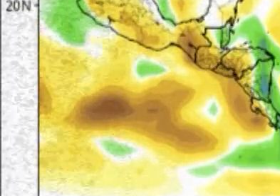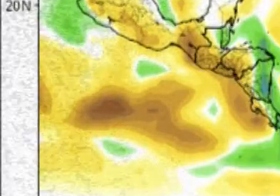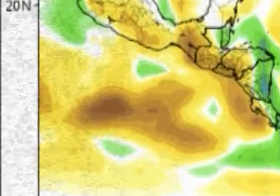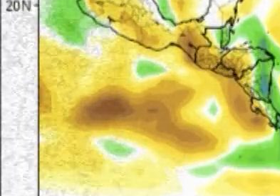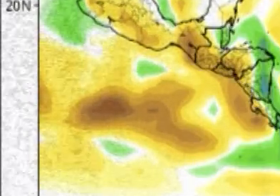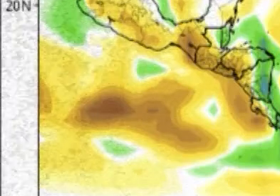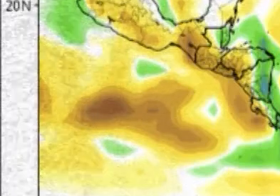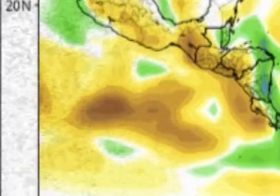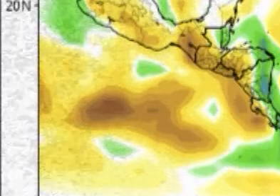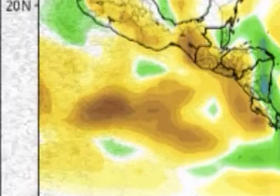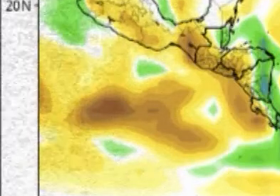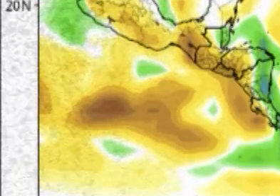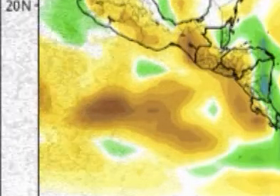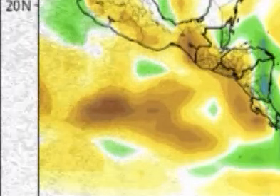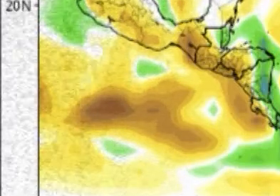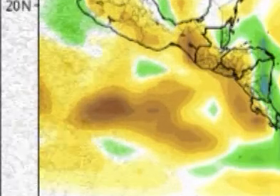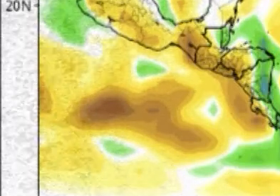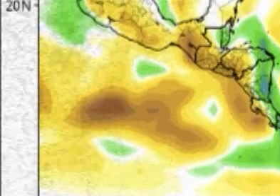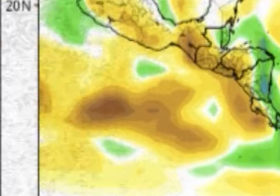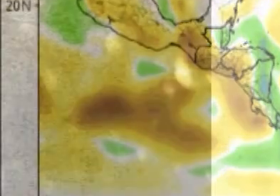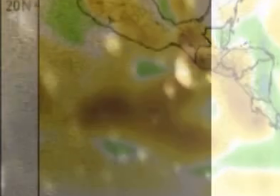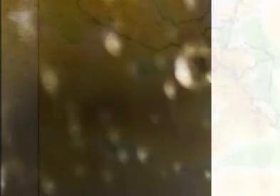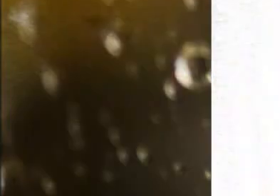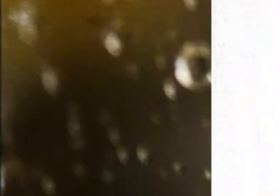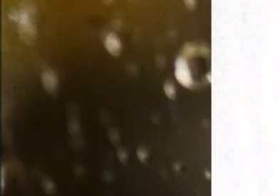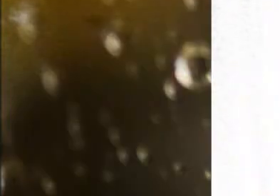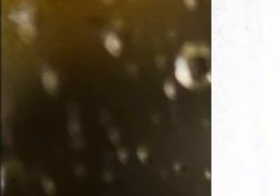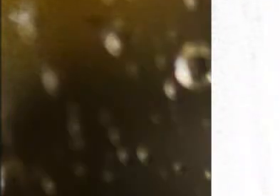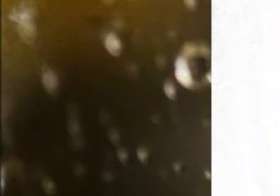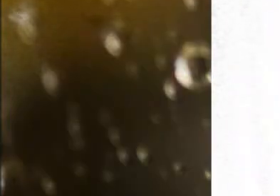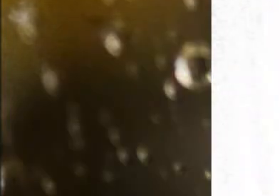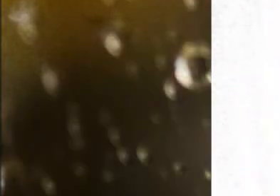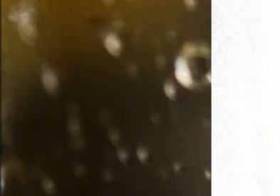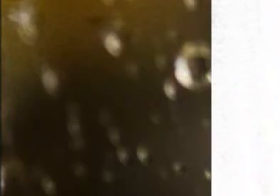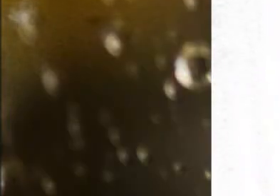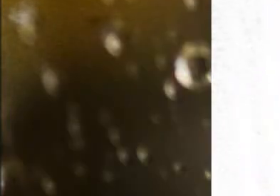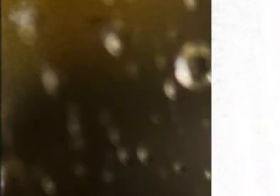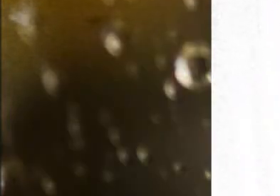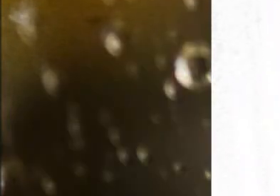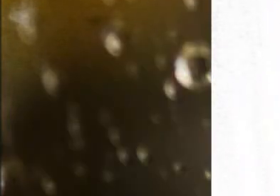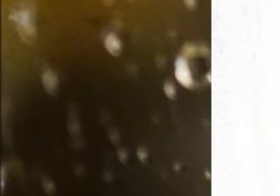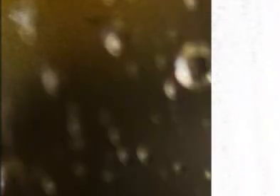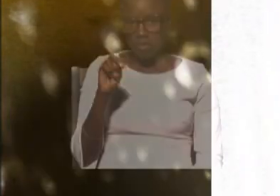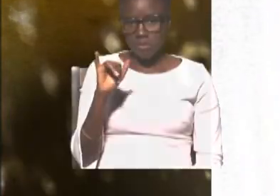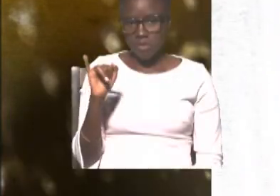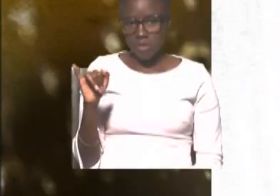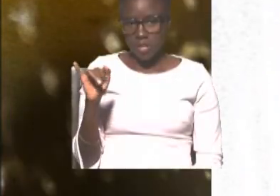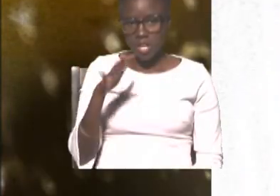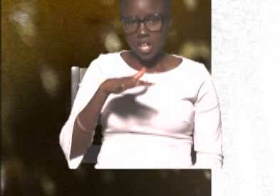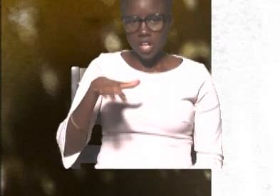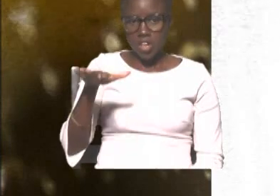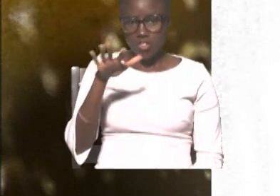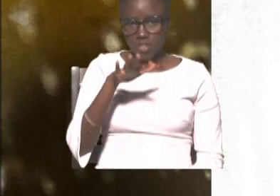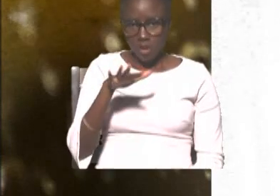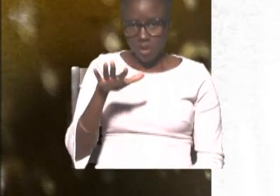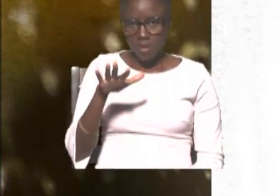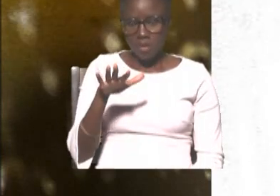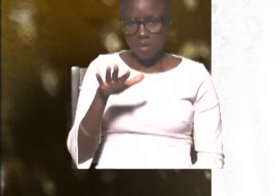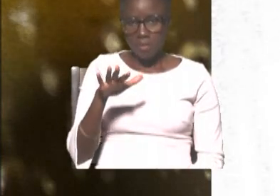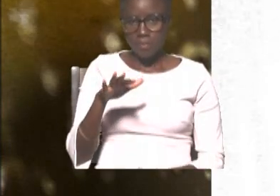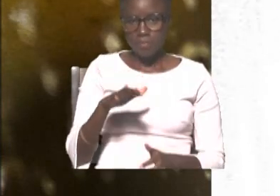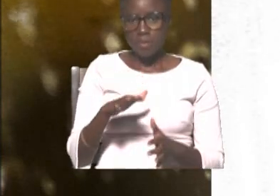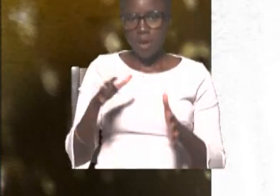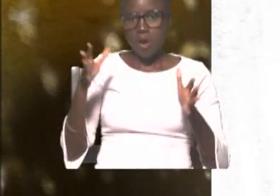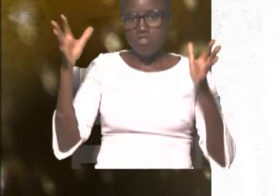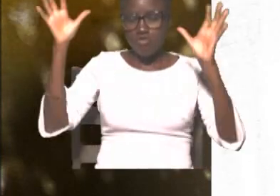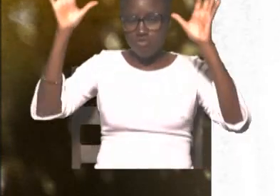for flooding, particularly in flood-prone areas like the Caroni Basin and the Naparima Plains. Now, the bulk of